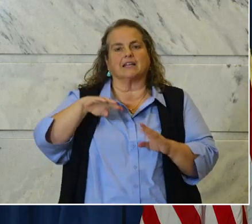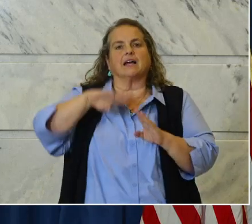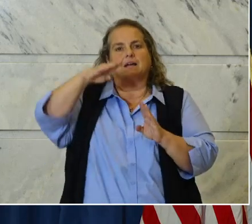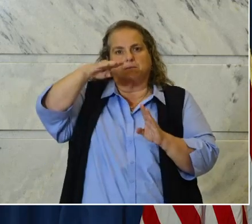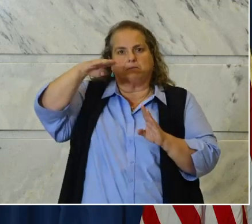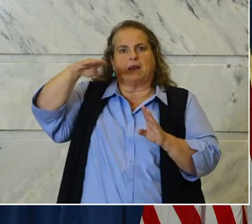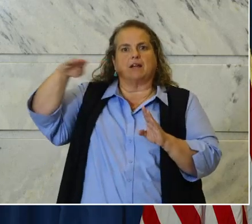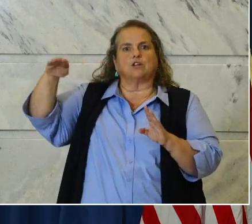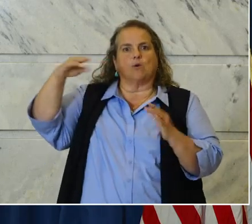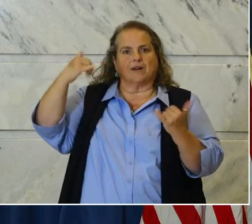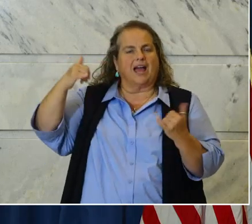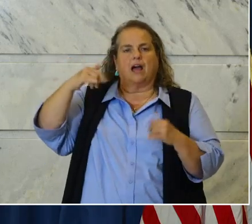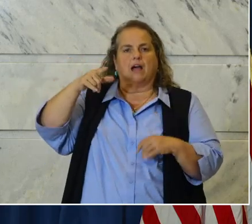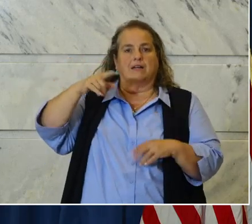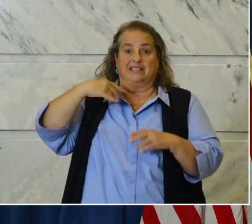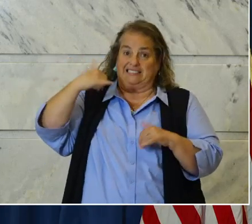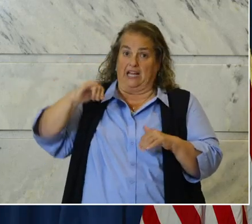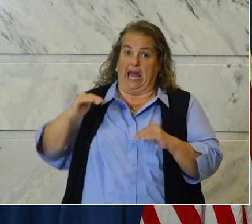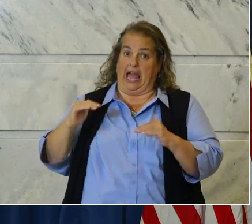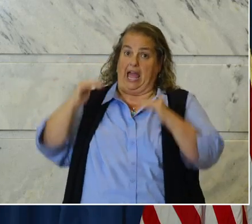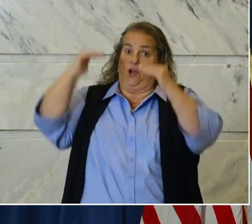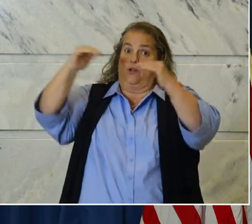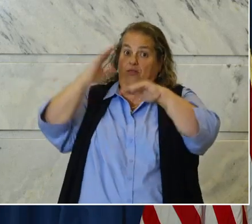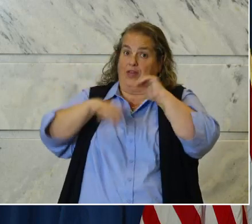but it's better than the alternative?